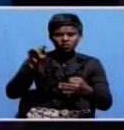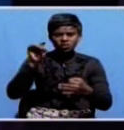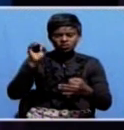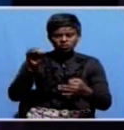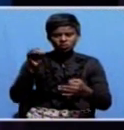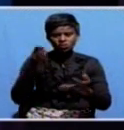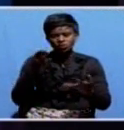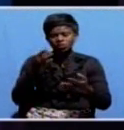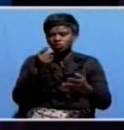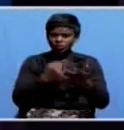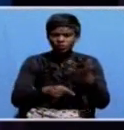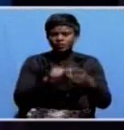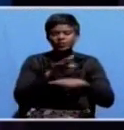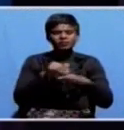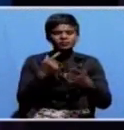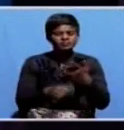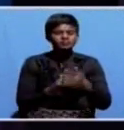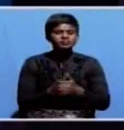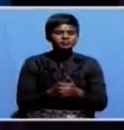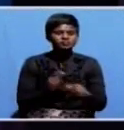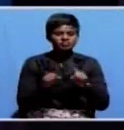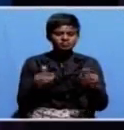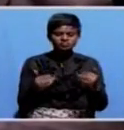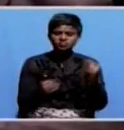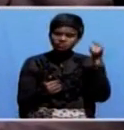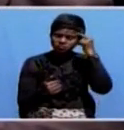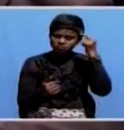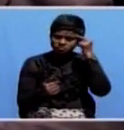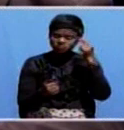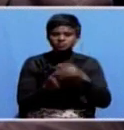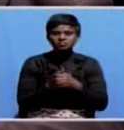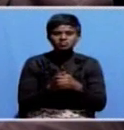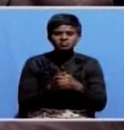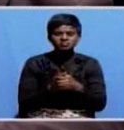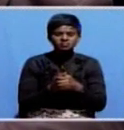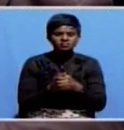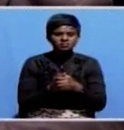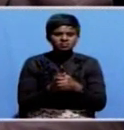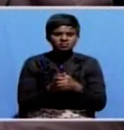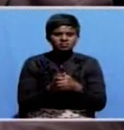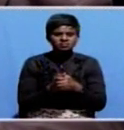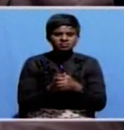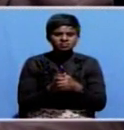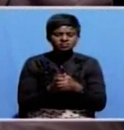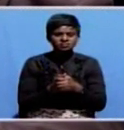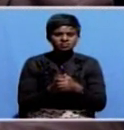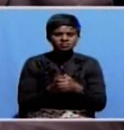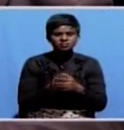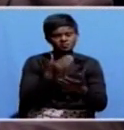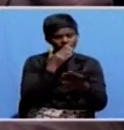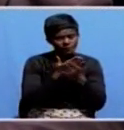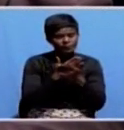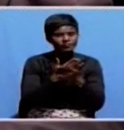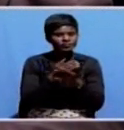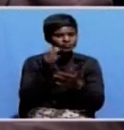is justice, but the damage to your reputation, to your legacy, if